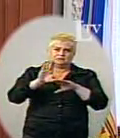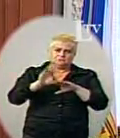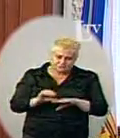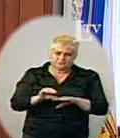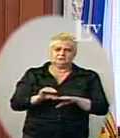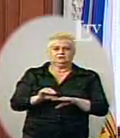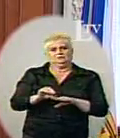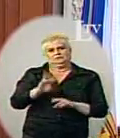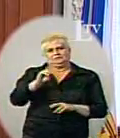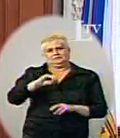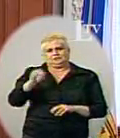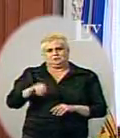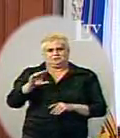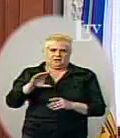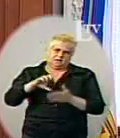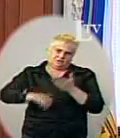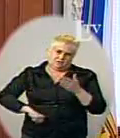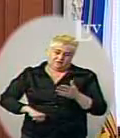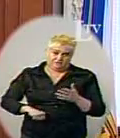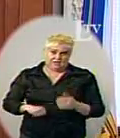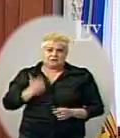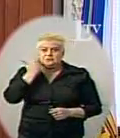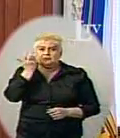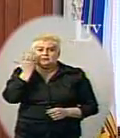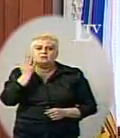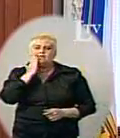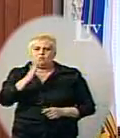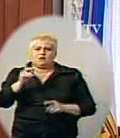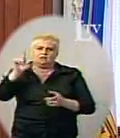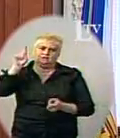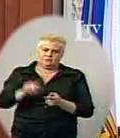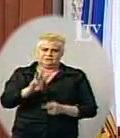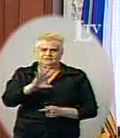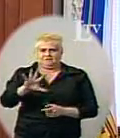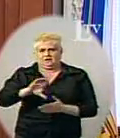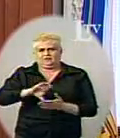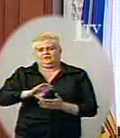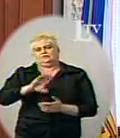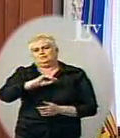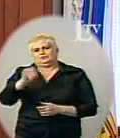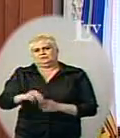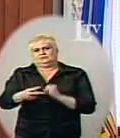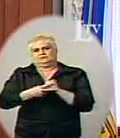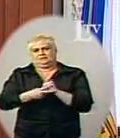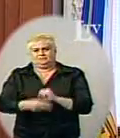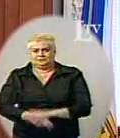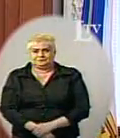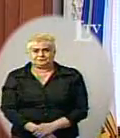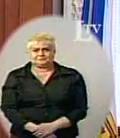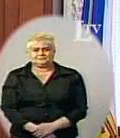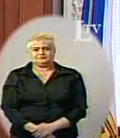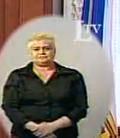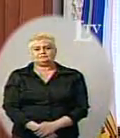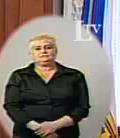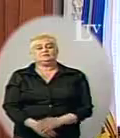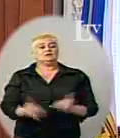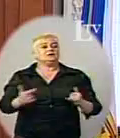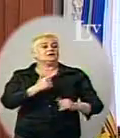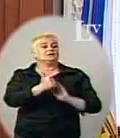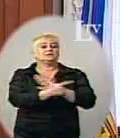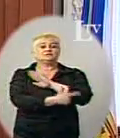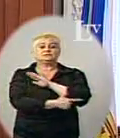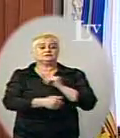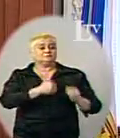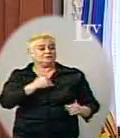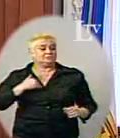reduced further to 35%. Members of the legislature, It is a